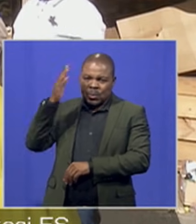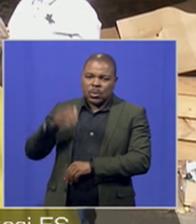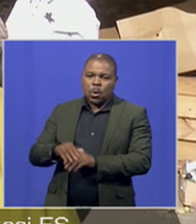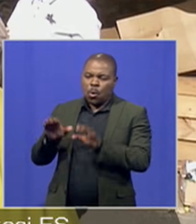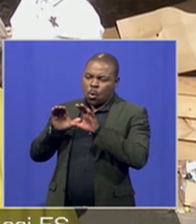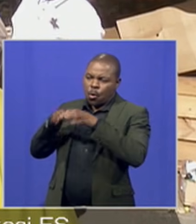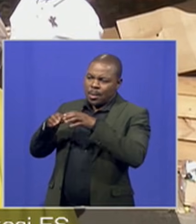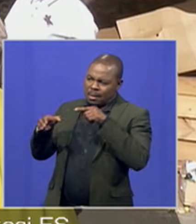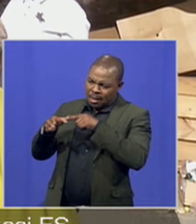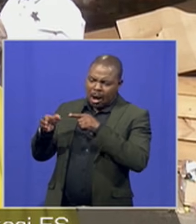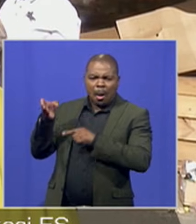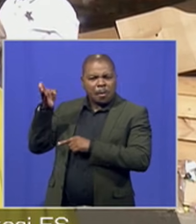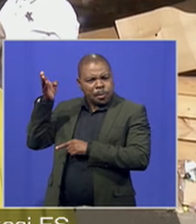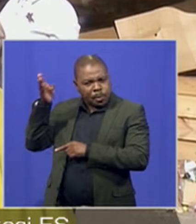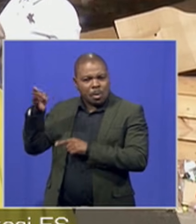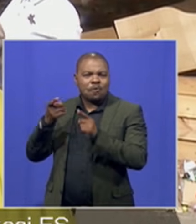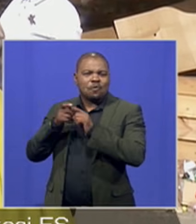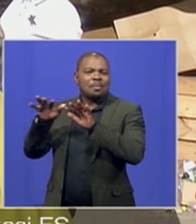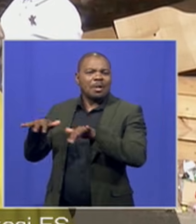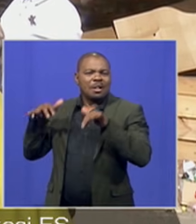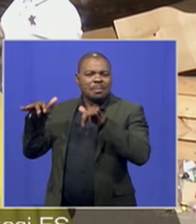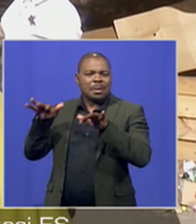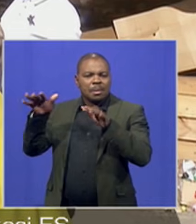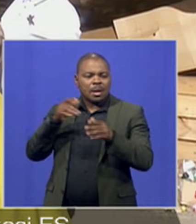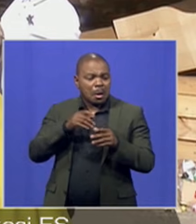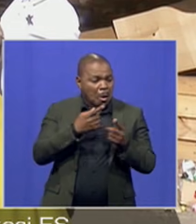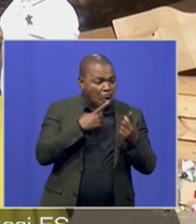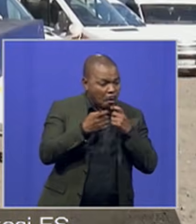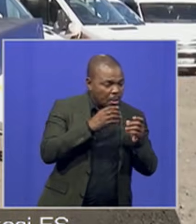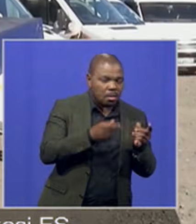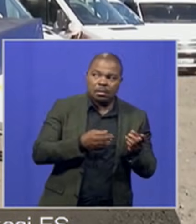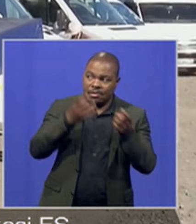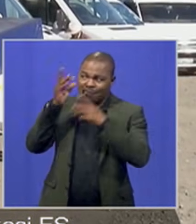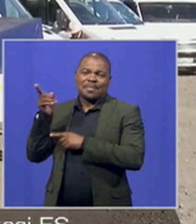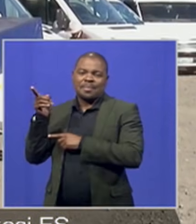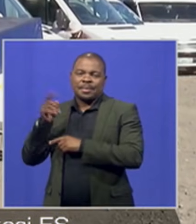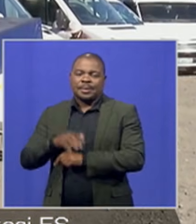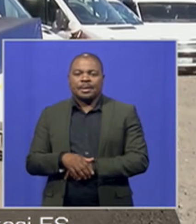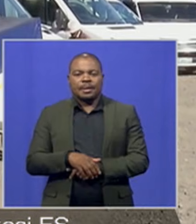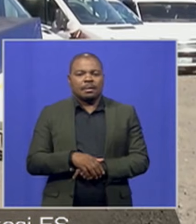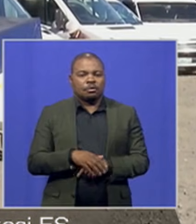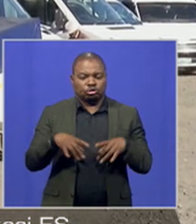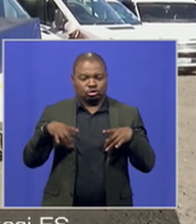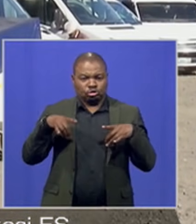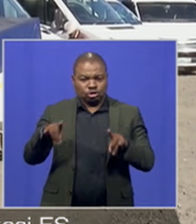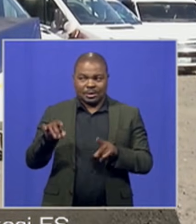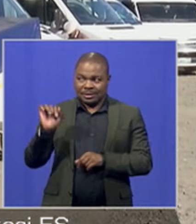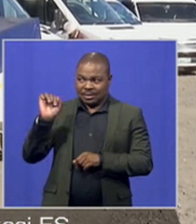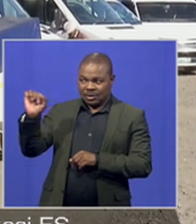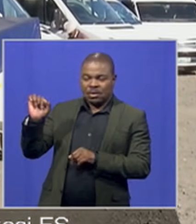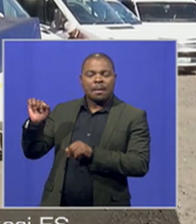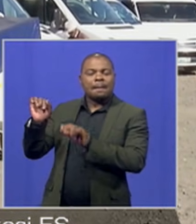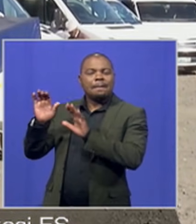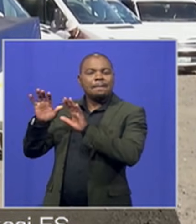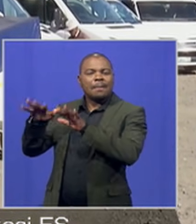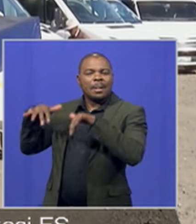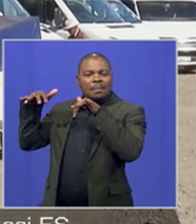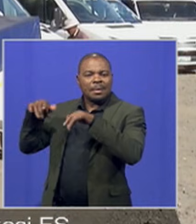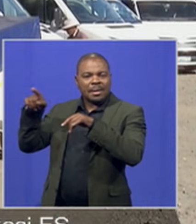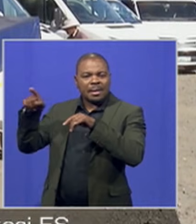gore ke ya petition ko Palamente e batho ba itirelang boikuelo ga gona le ngongorego. Modula stulo wa nakwana wa komiti ya Palamente ya ditshwanelo